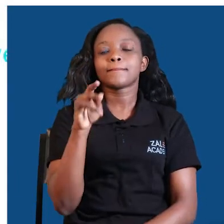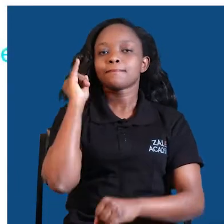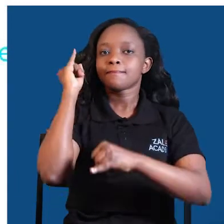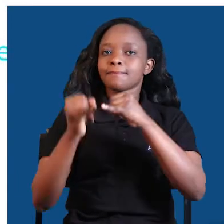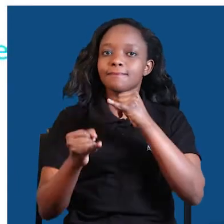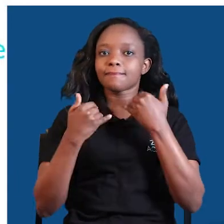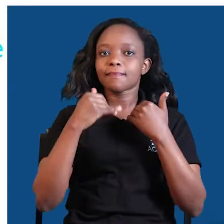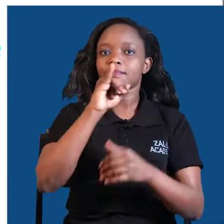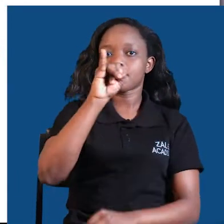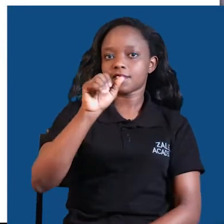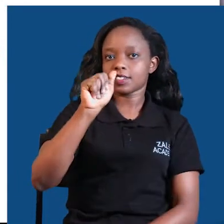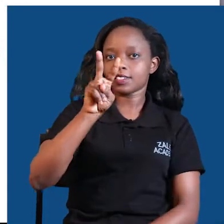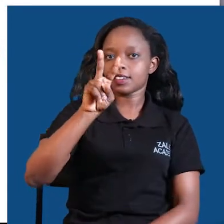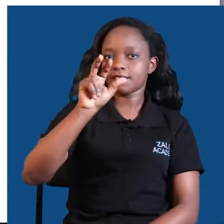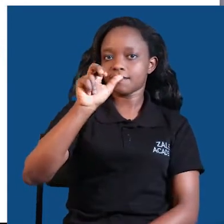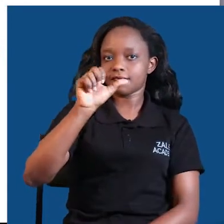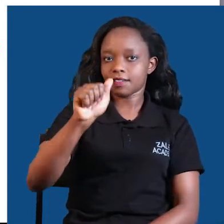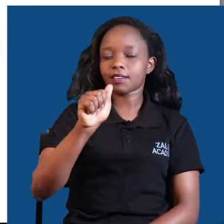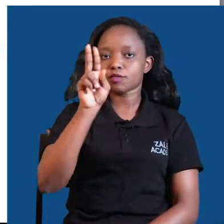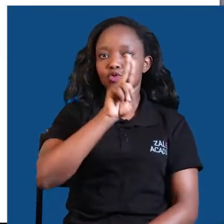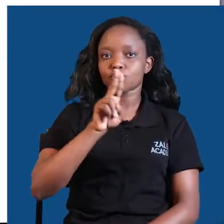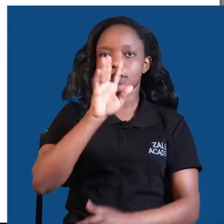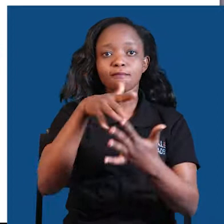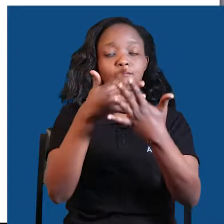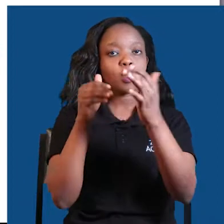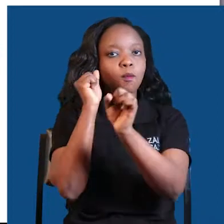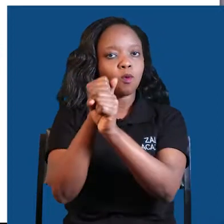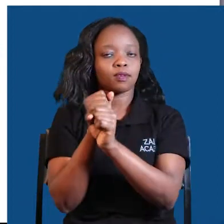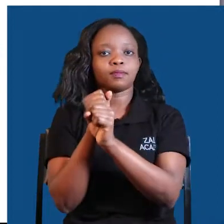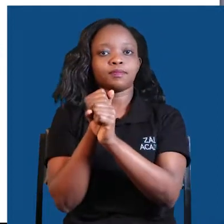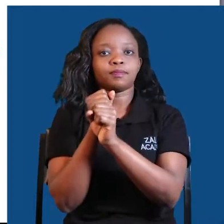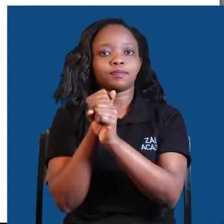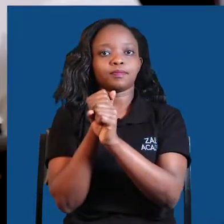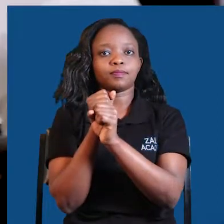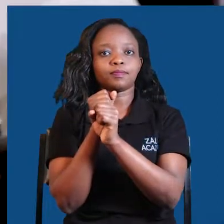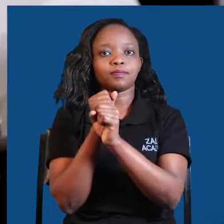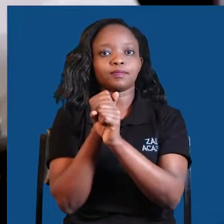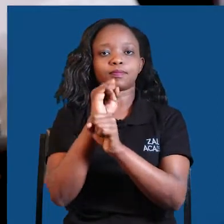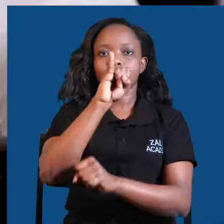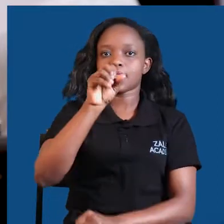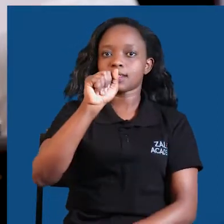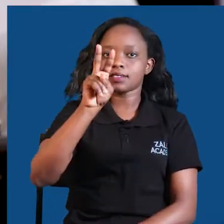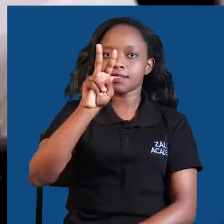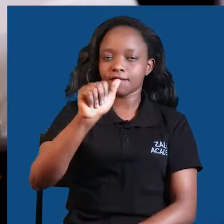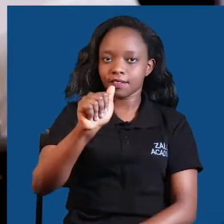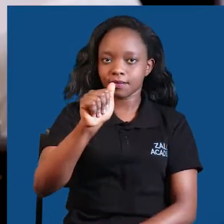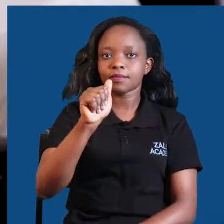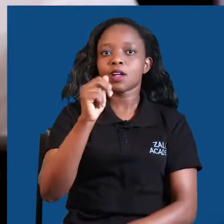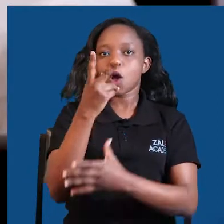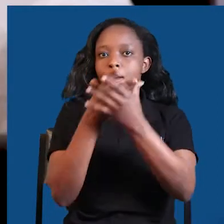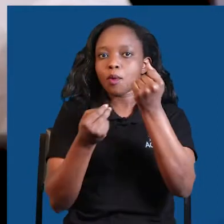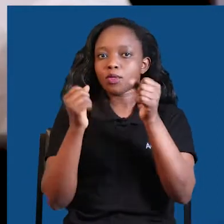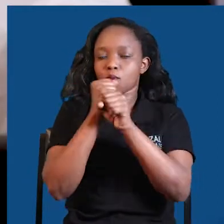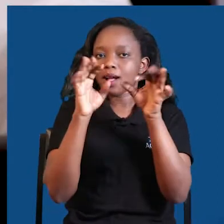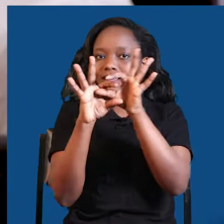applications. Then finally, we have JavaScript, which is used with the framework React. Now, JavaScript and